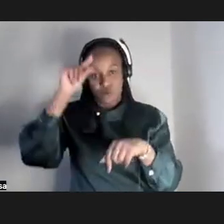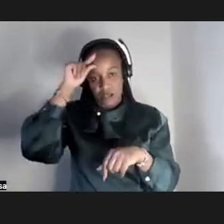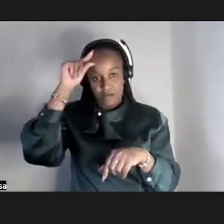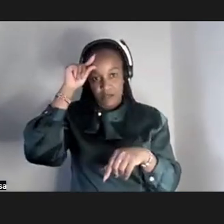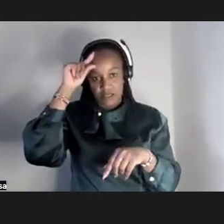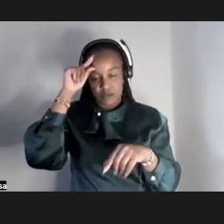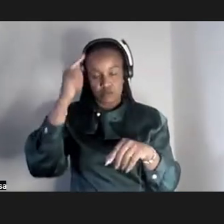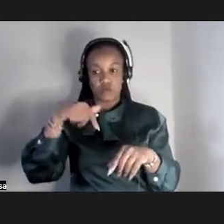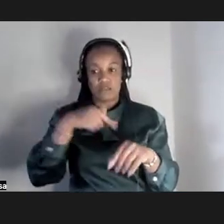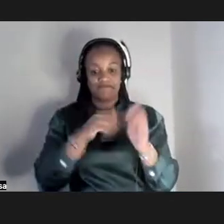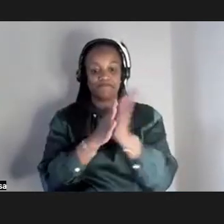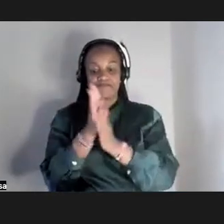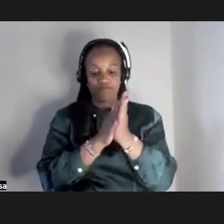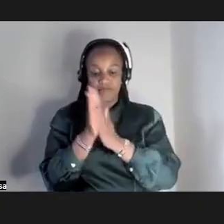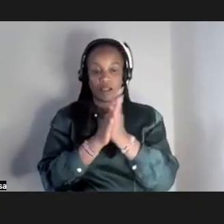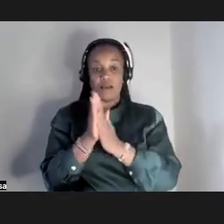for even more support. Yeah,